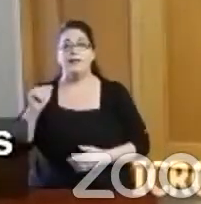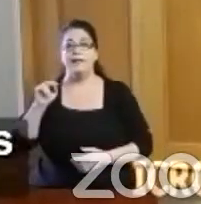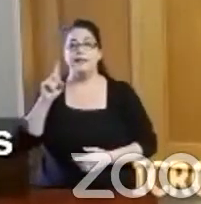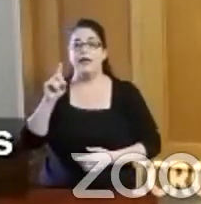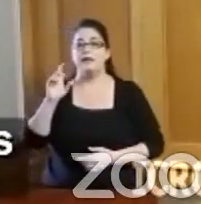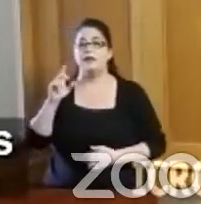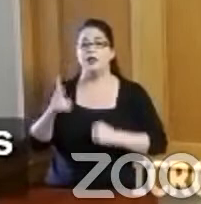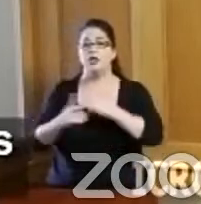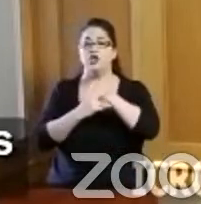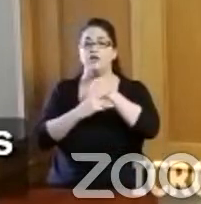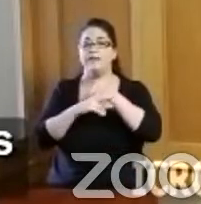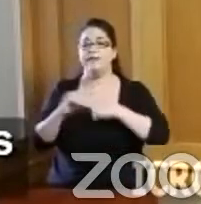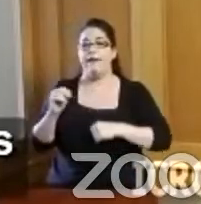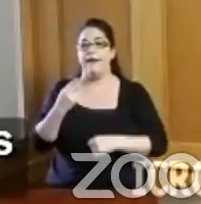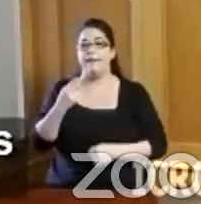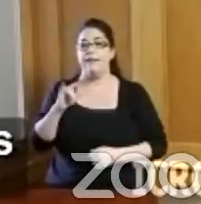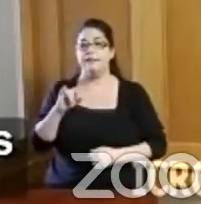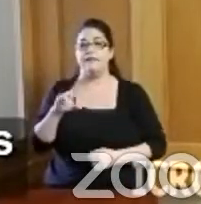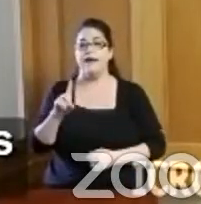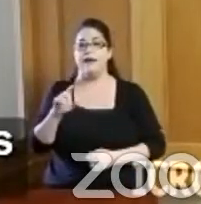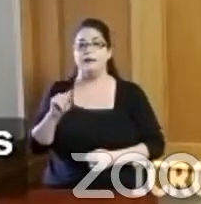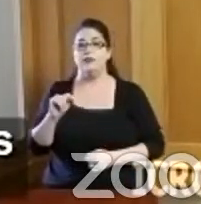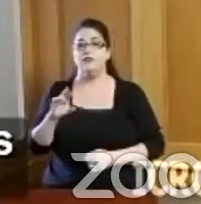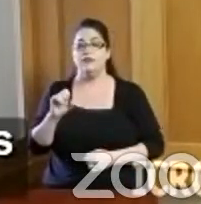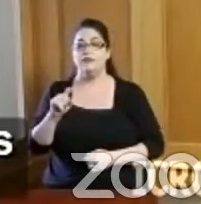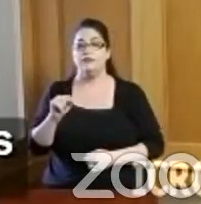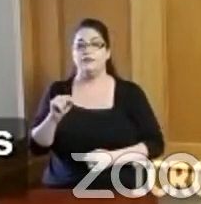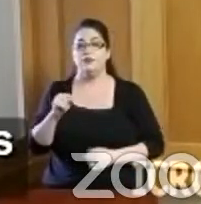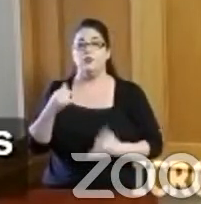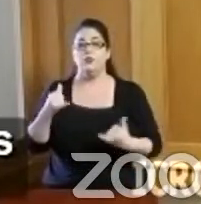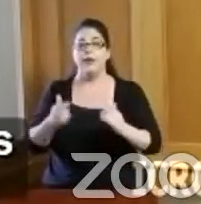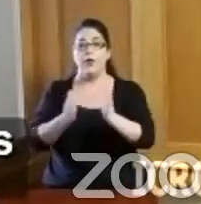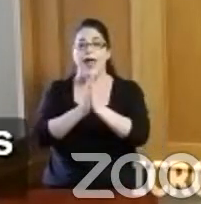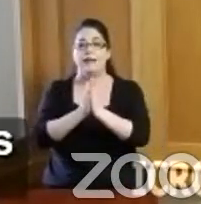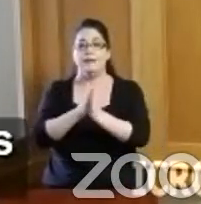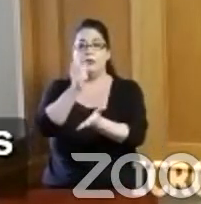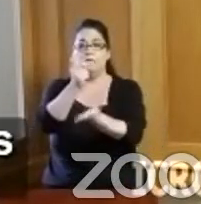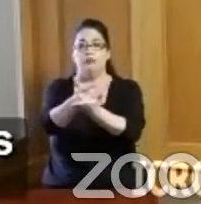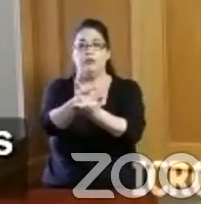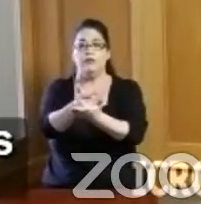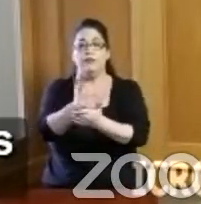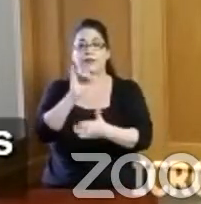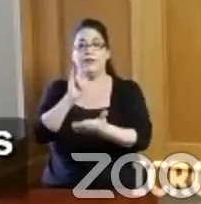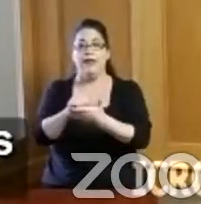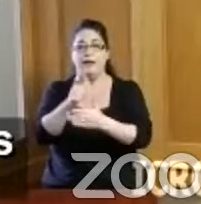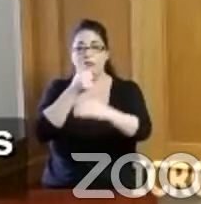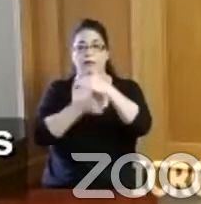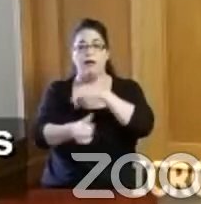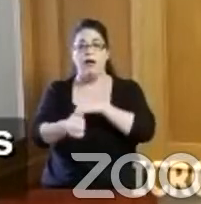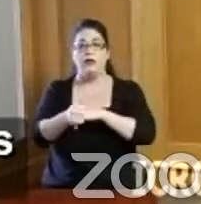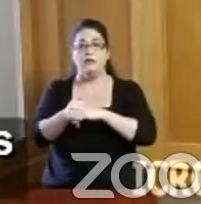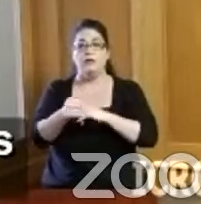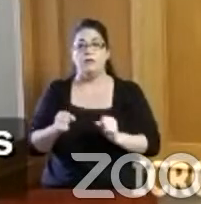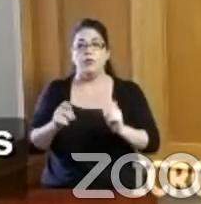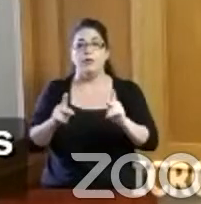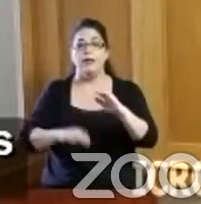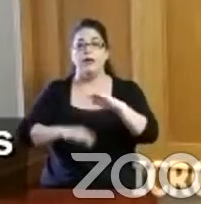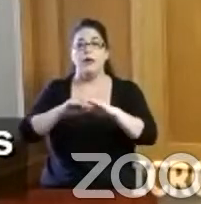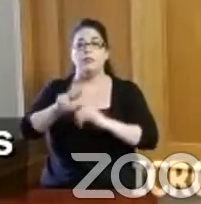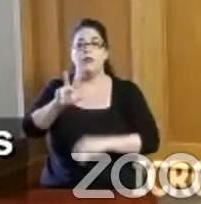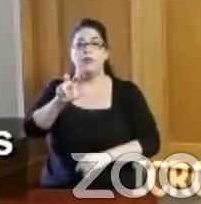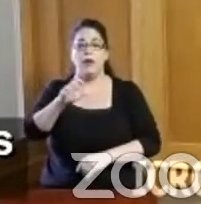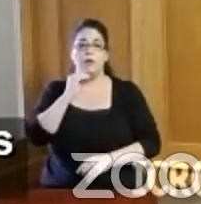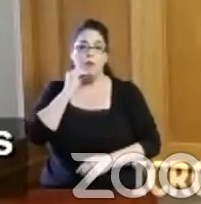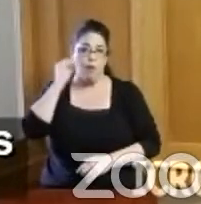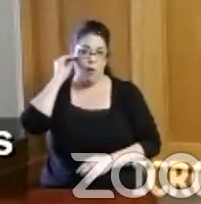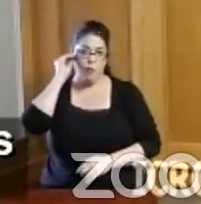the Hillside Trust. Today, you're being asked to approve zone changes to permit up to 300 homes